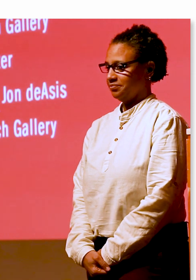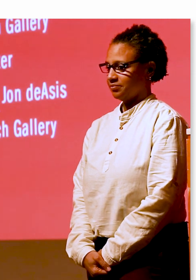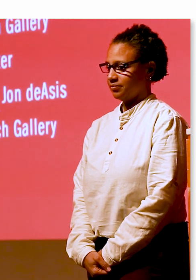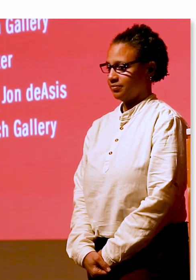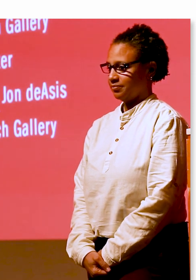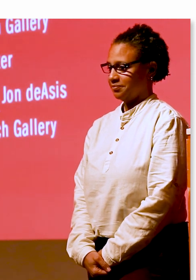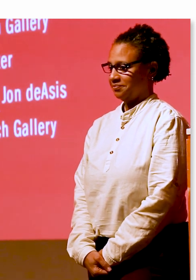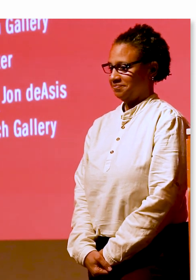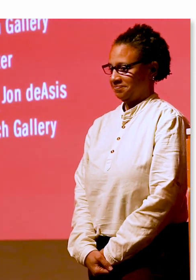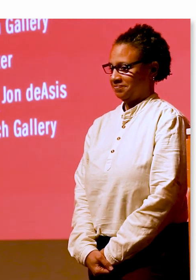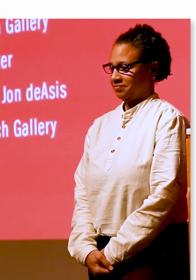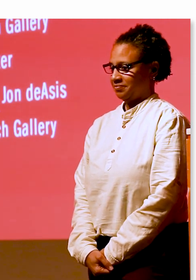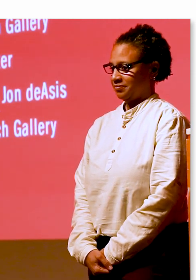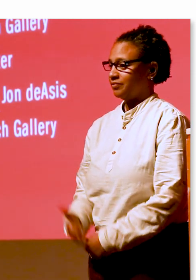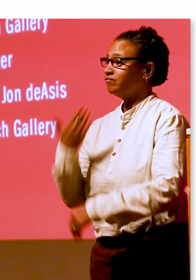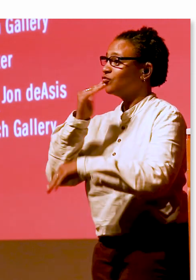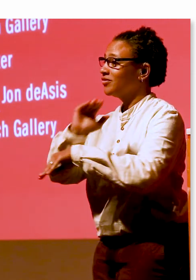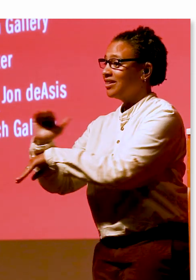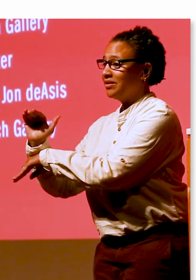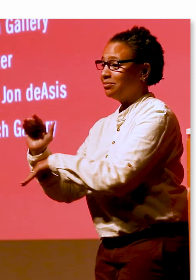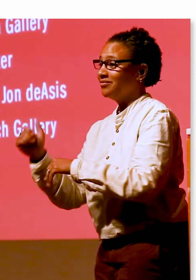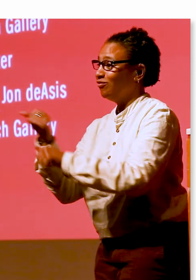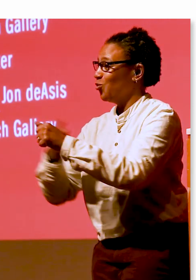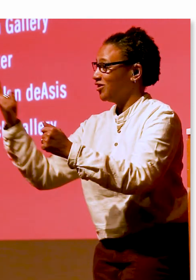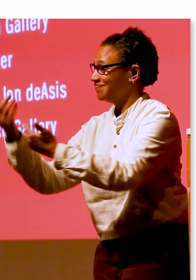Good evening, everyone.